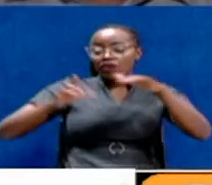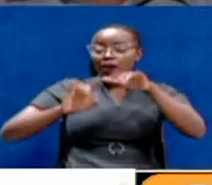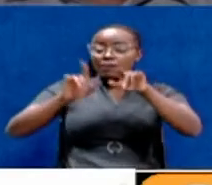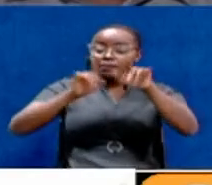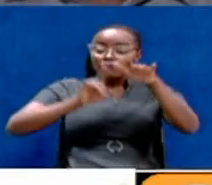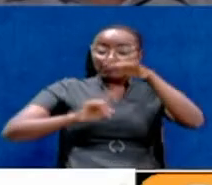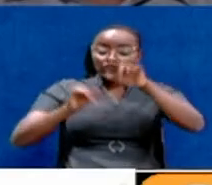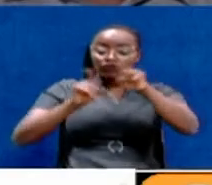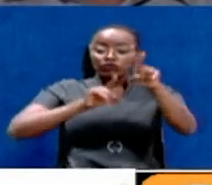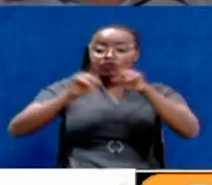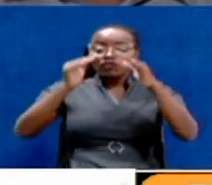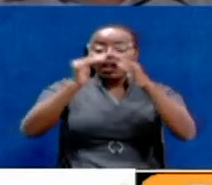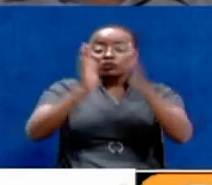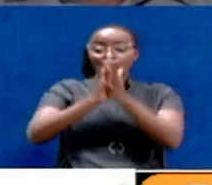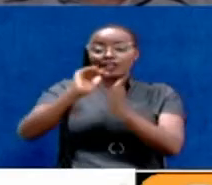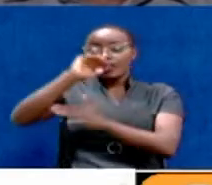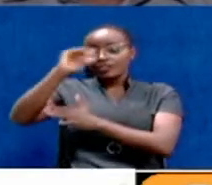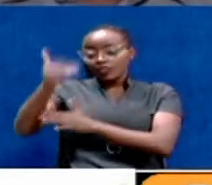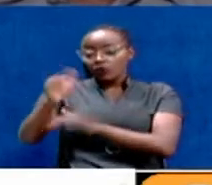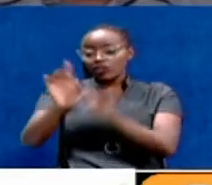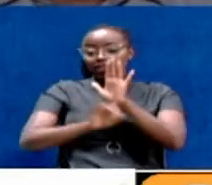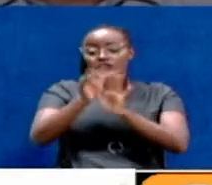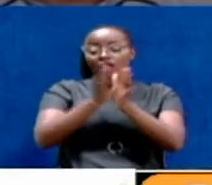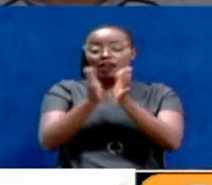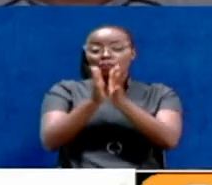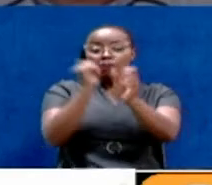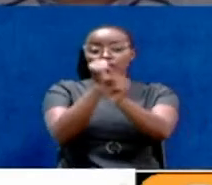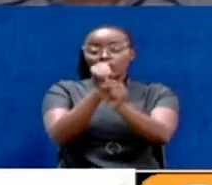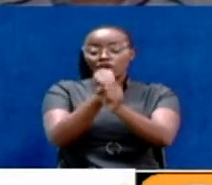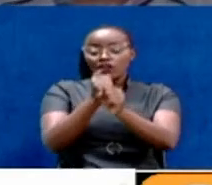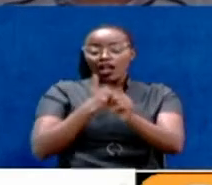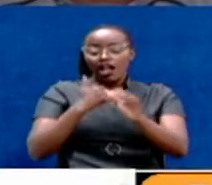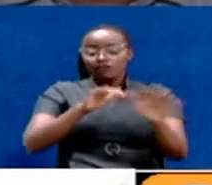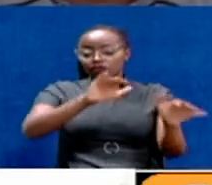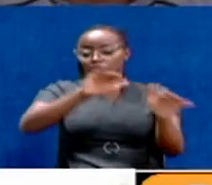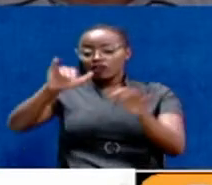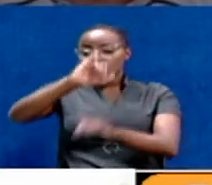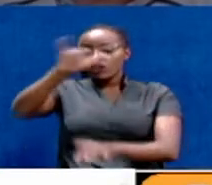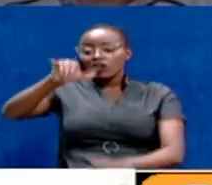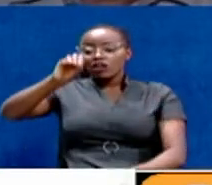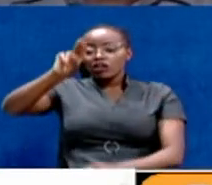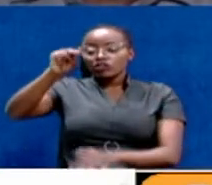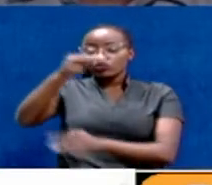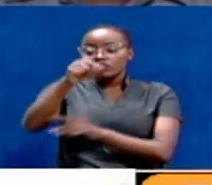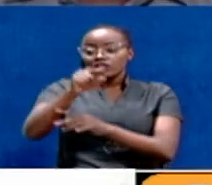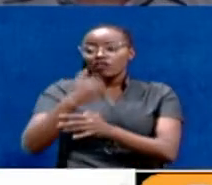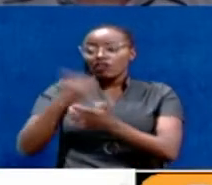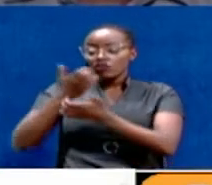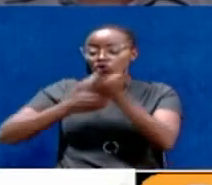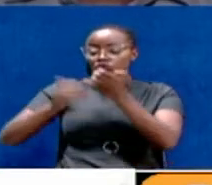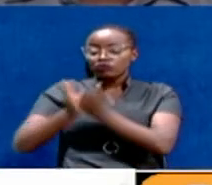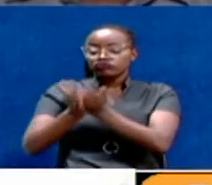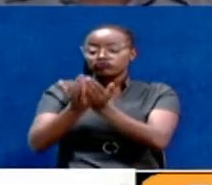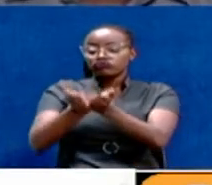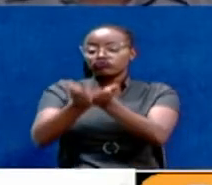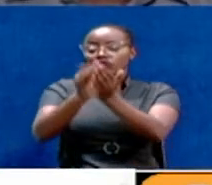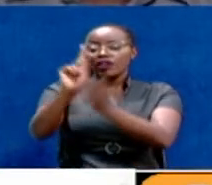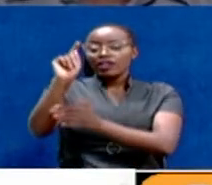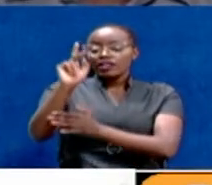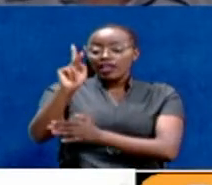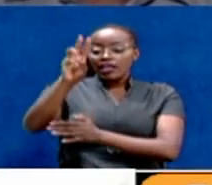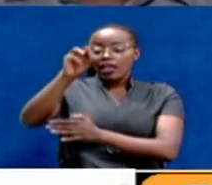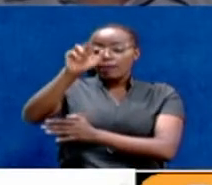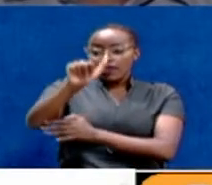Transport, Infrastructure, Housing, Urban Development and Public Works. Also joining us live is John Omingo, Head of Commercial Shipping, Kenya Maritime